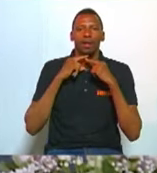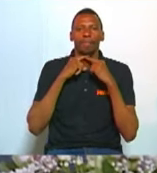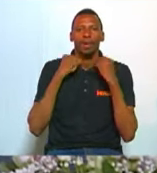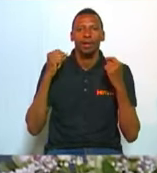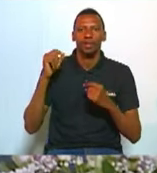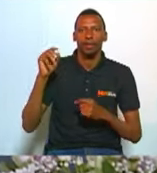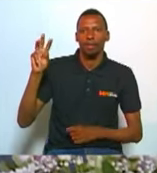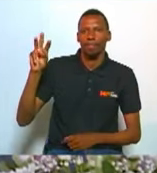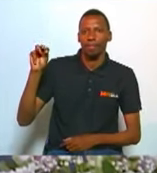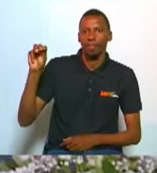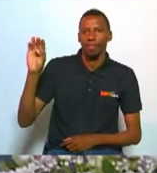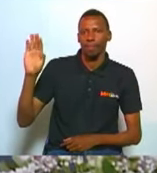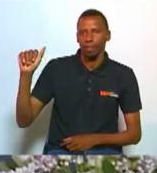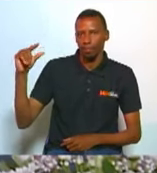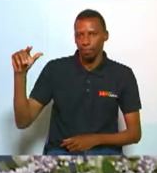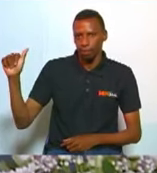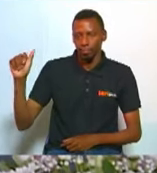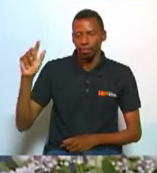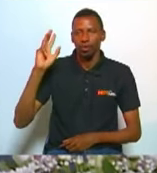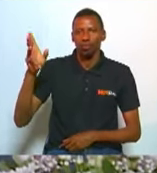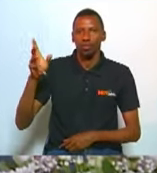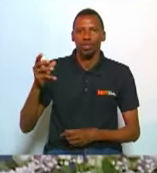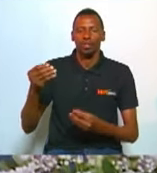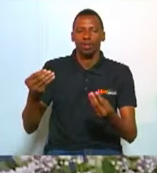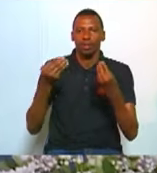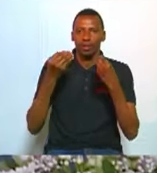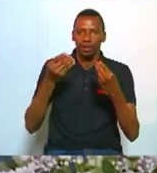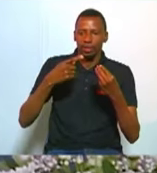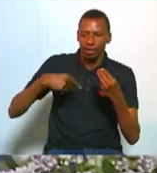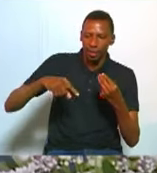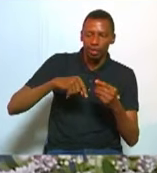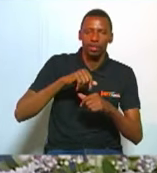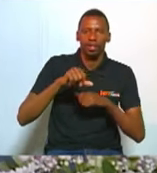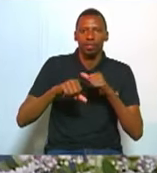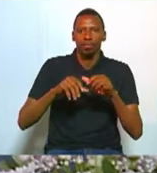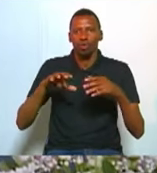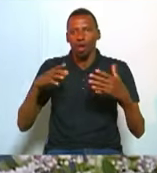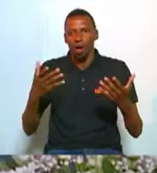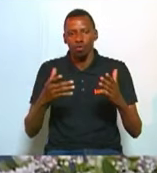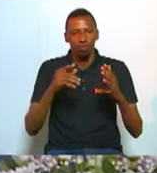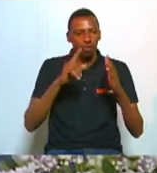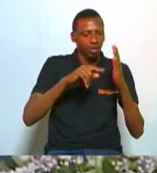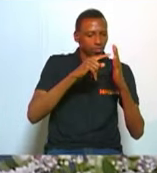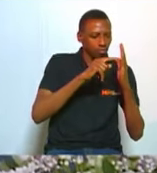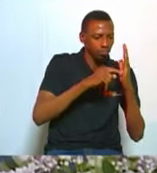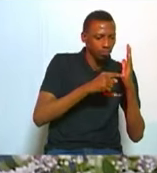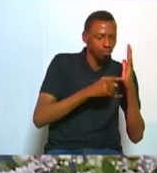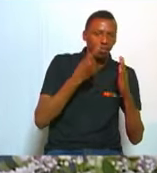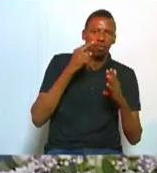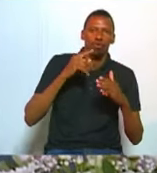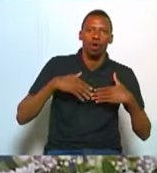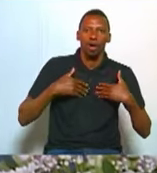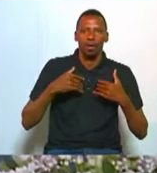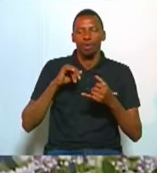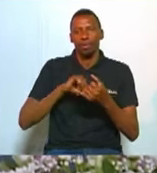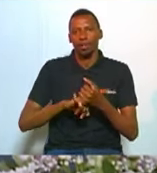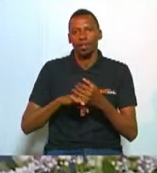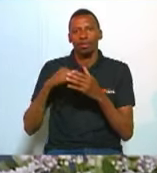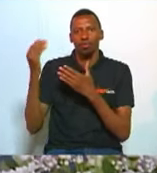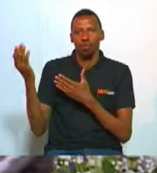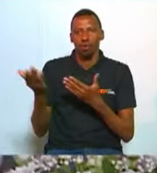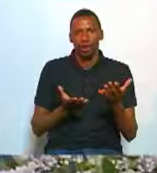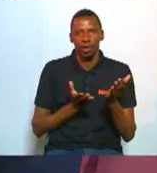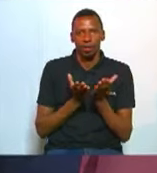be able to take us in the second part of the ingredients of a happy marriage. Welcome, the servant of God.